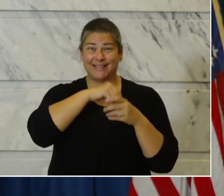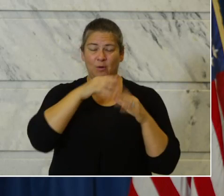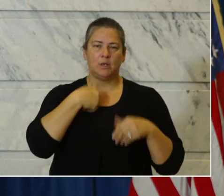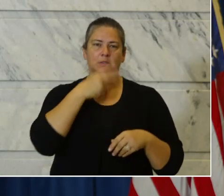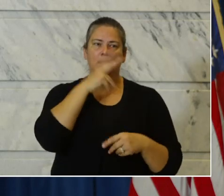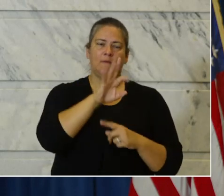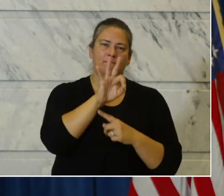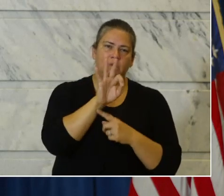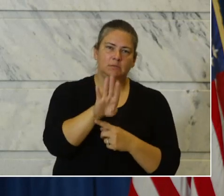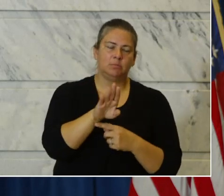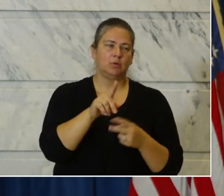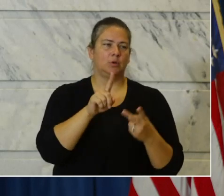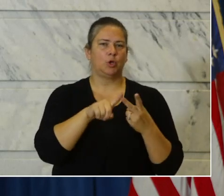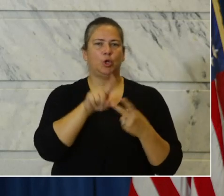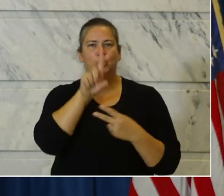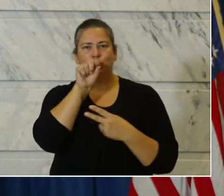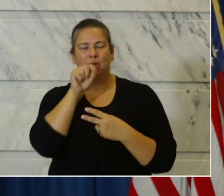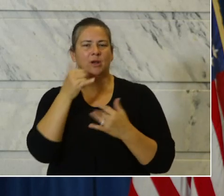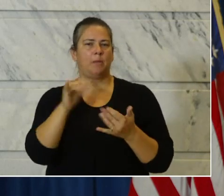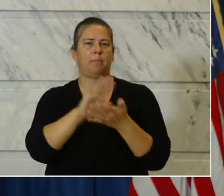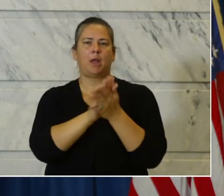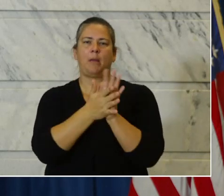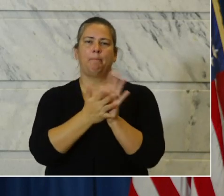which, I mean, it's turned into poison